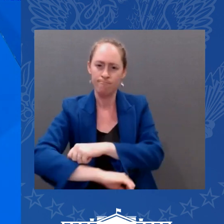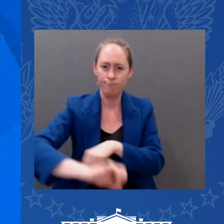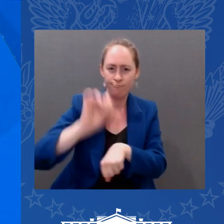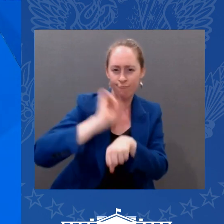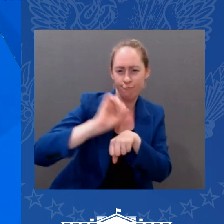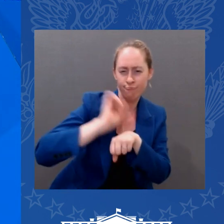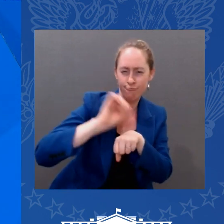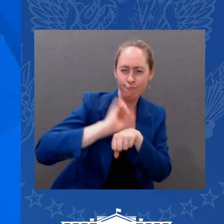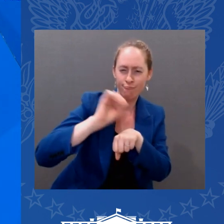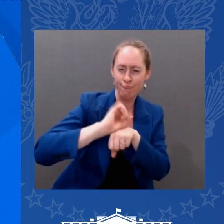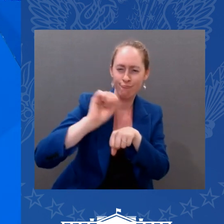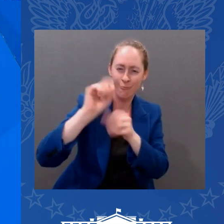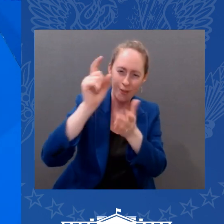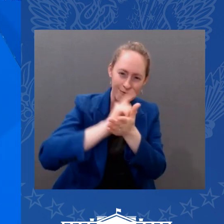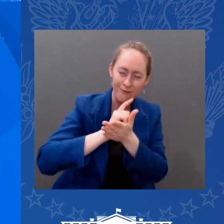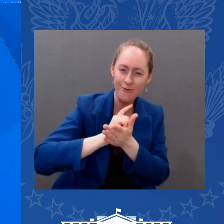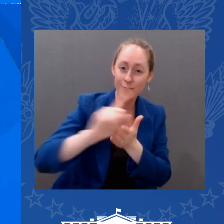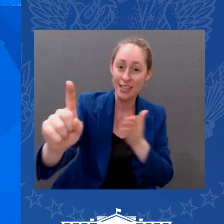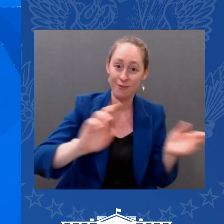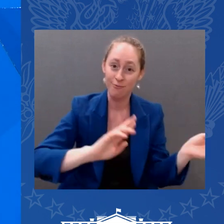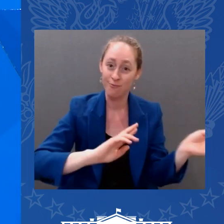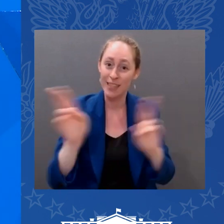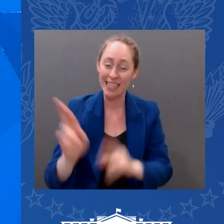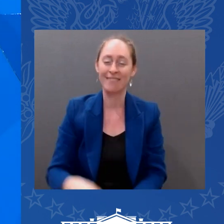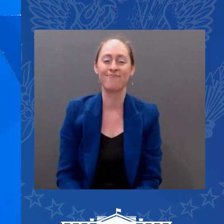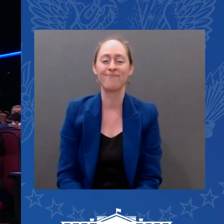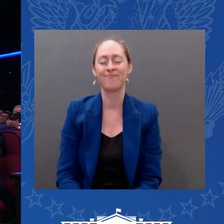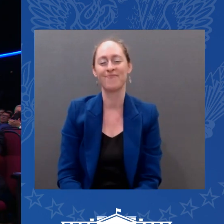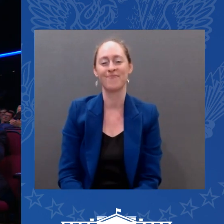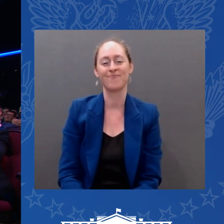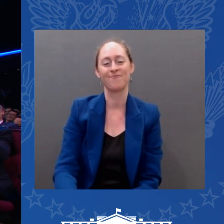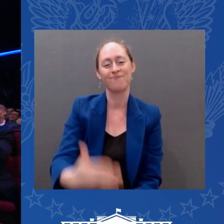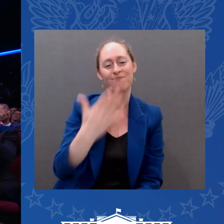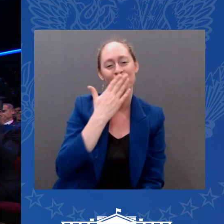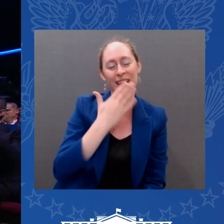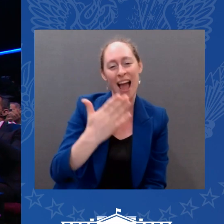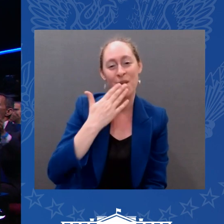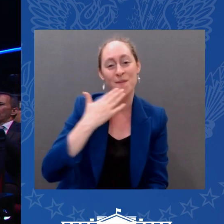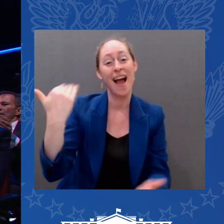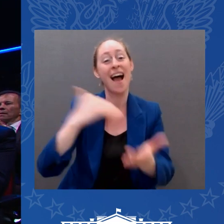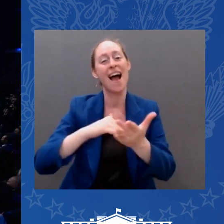and again, welcome, welcome, welcome.